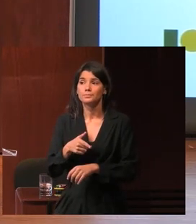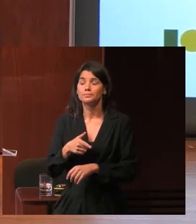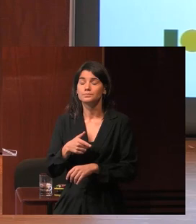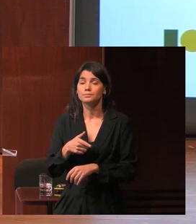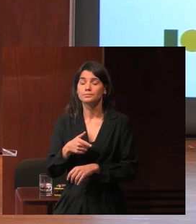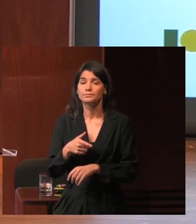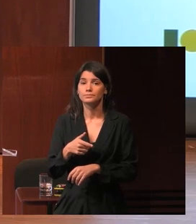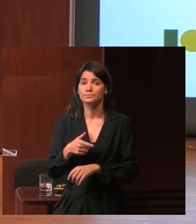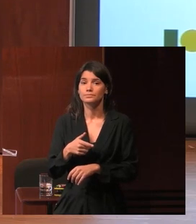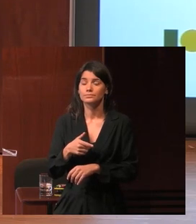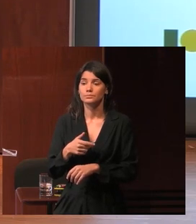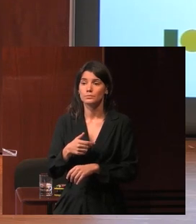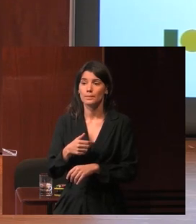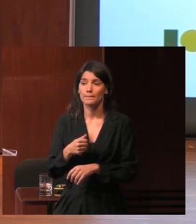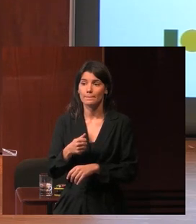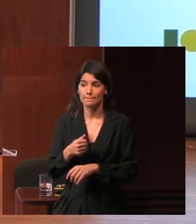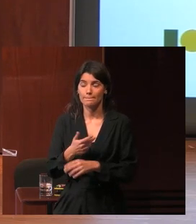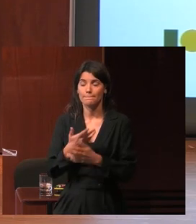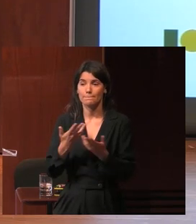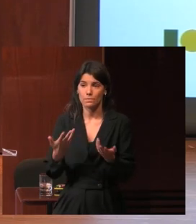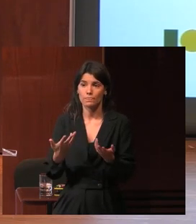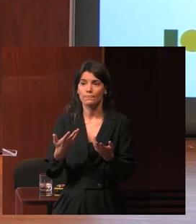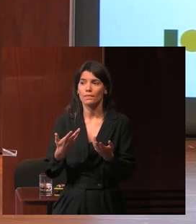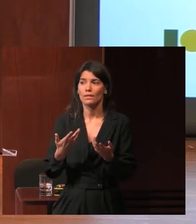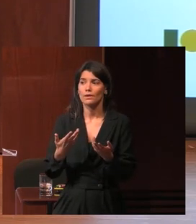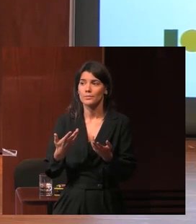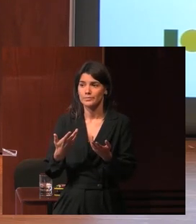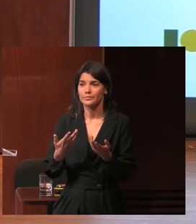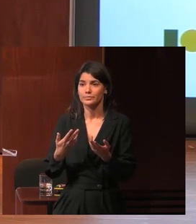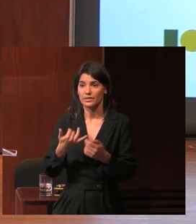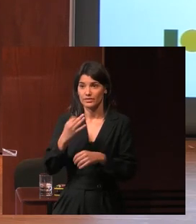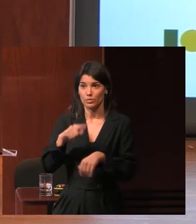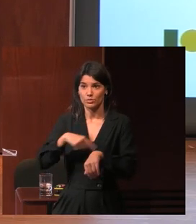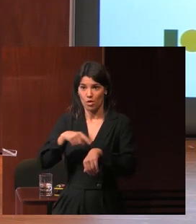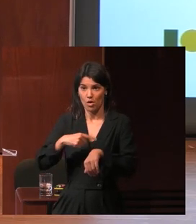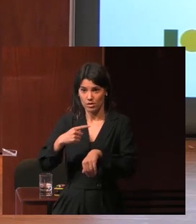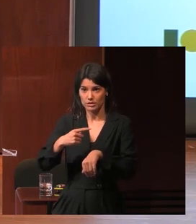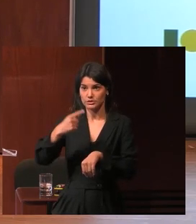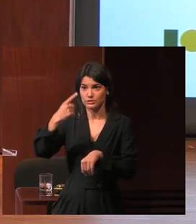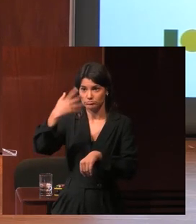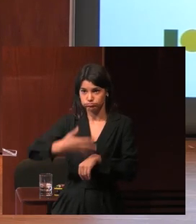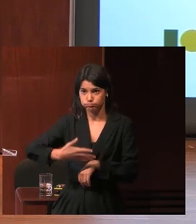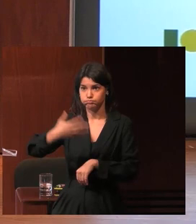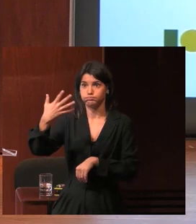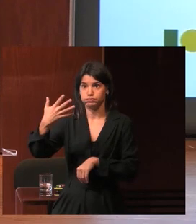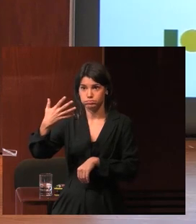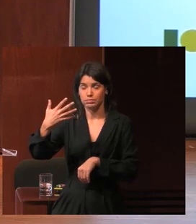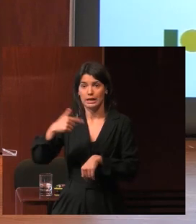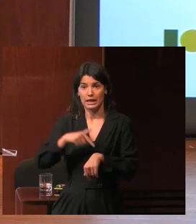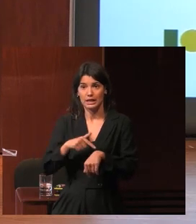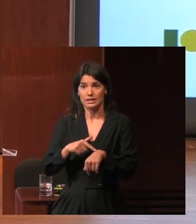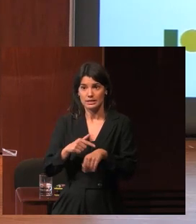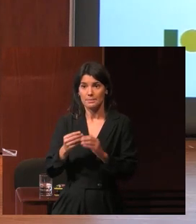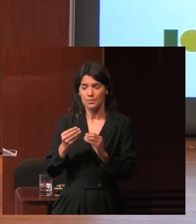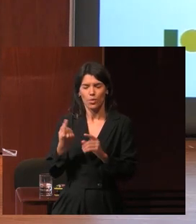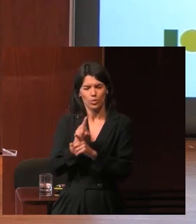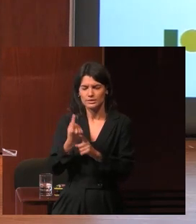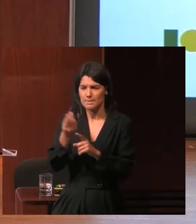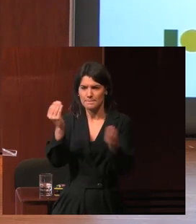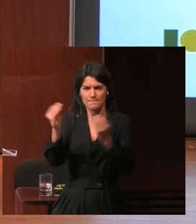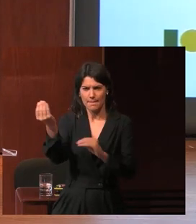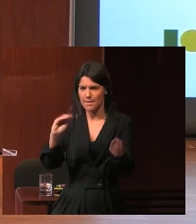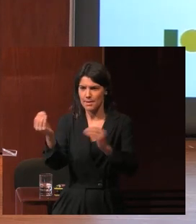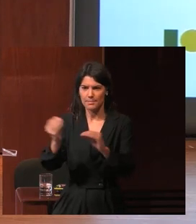put into these 24 hours, it's much more than, let's say, 40 years ago. So we have to find